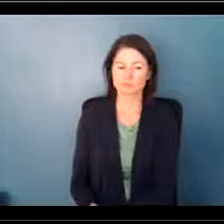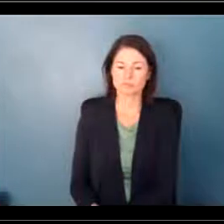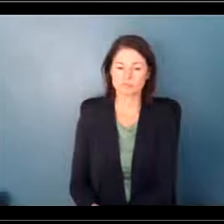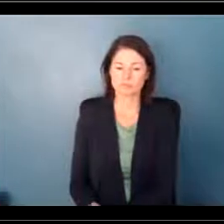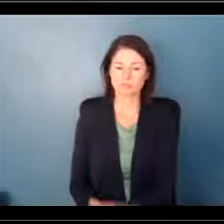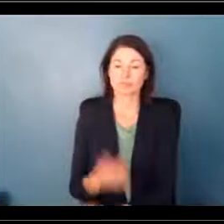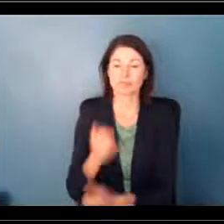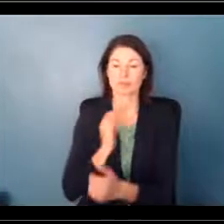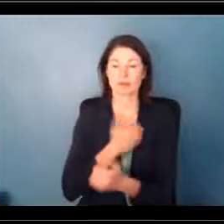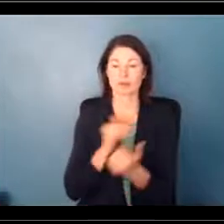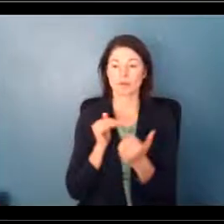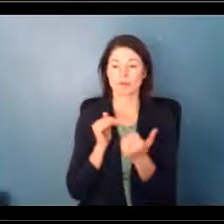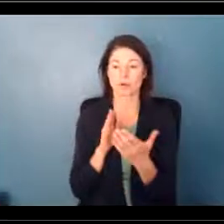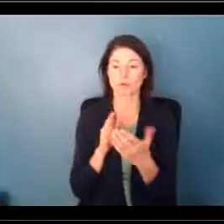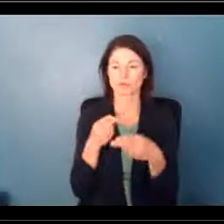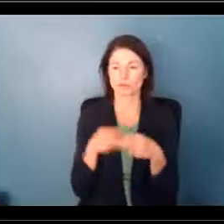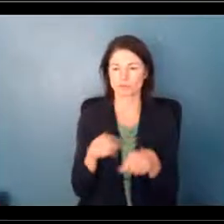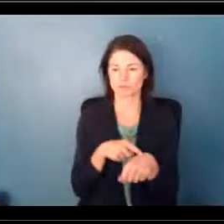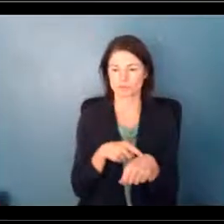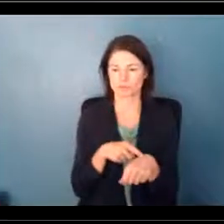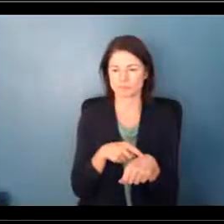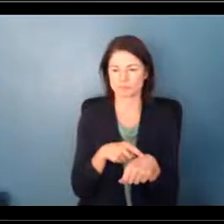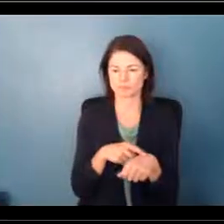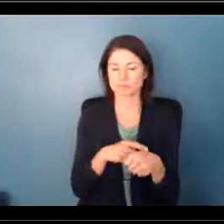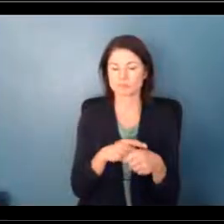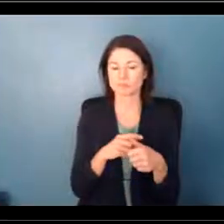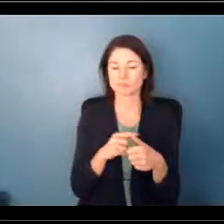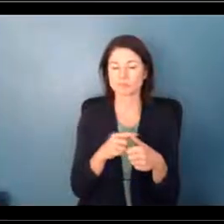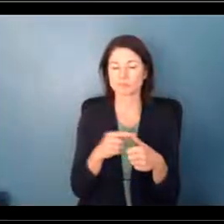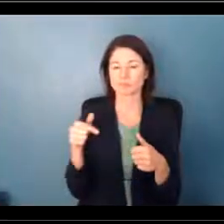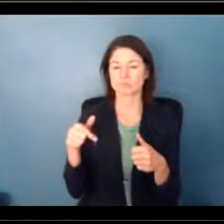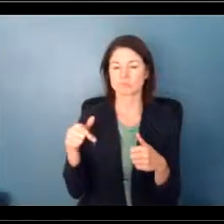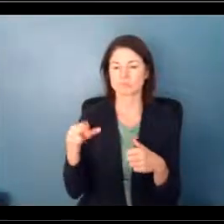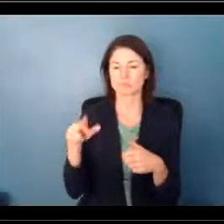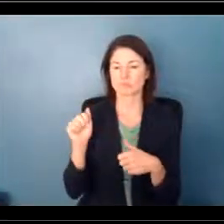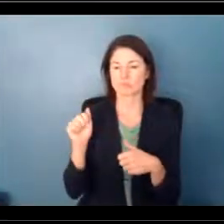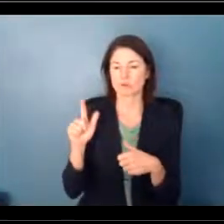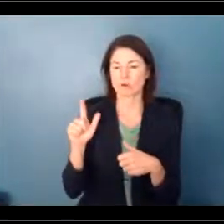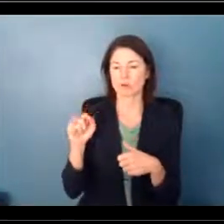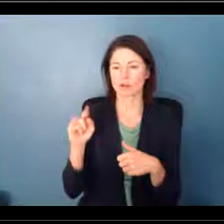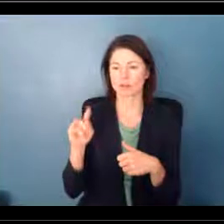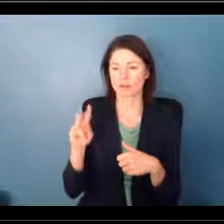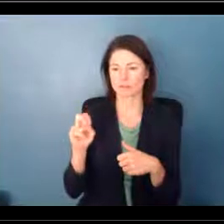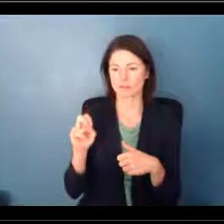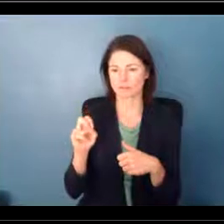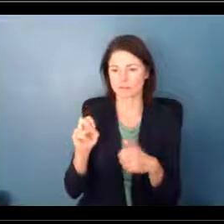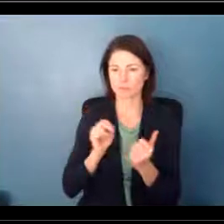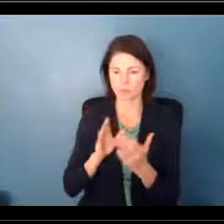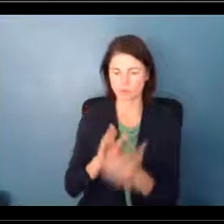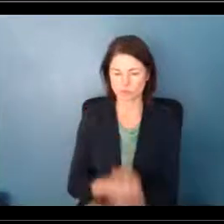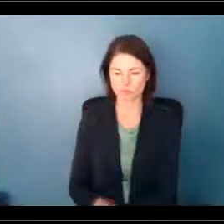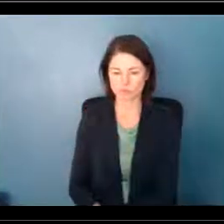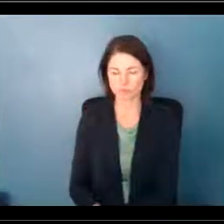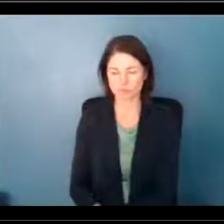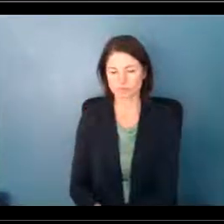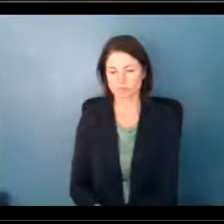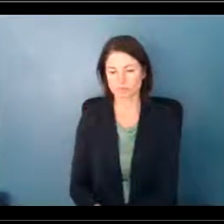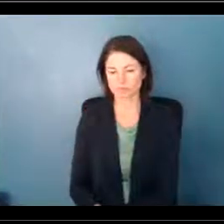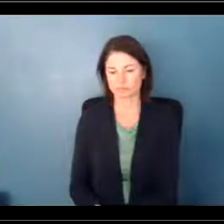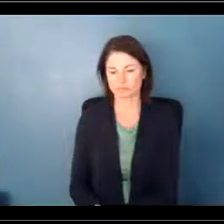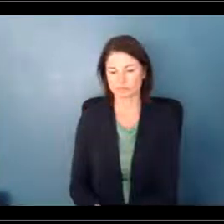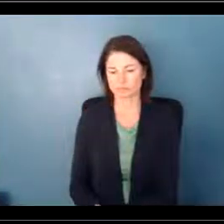now is a short-term approach. And so that's a qualitative approach. And I'll talk a little bit later about what our